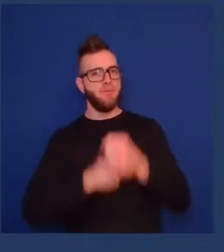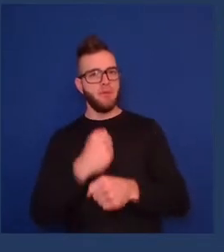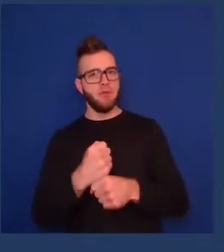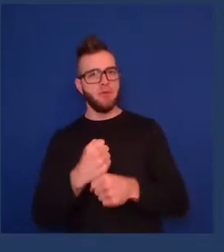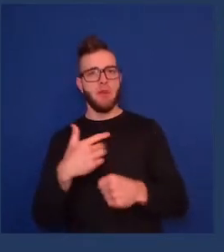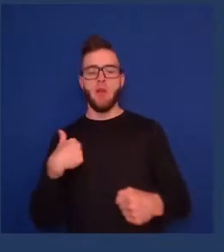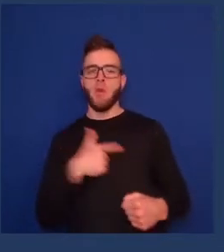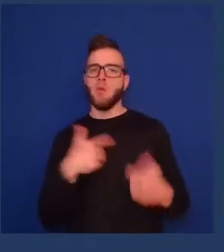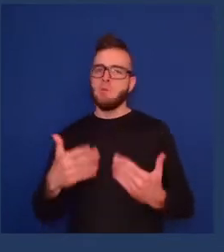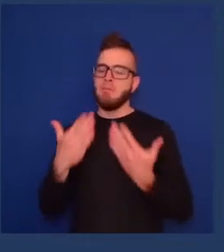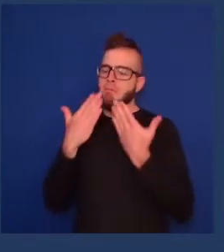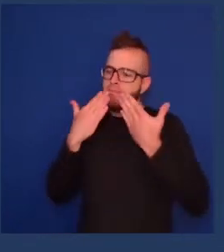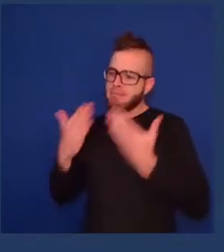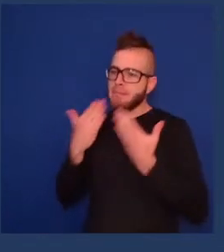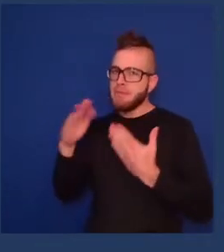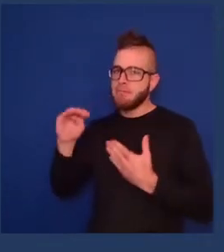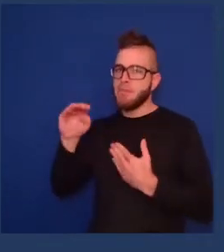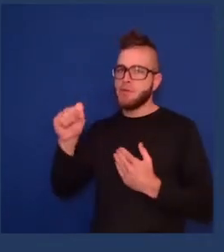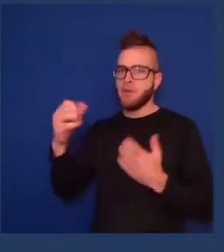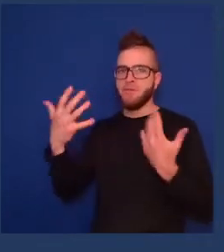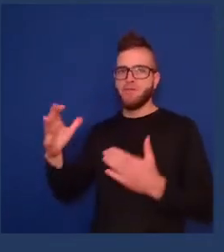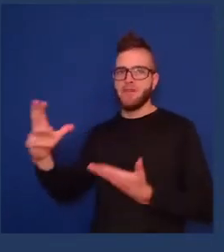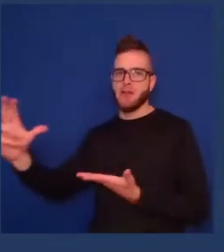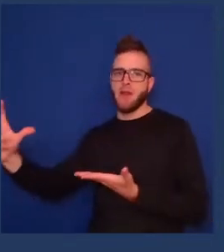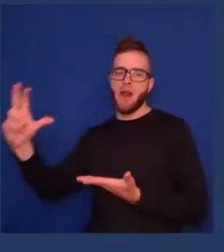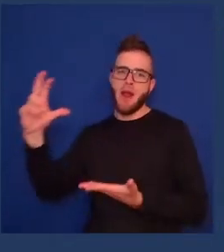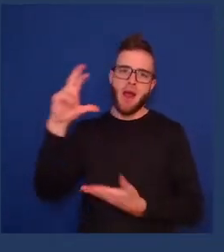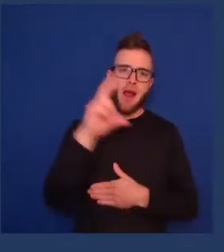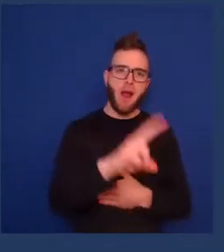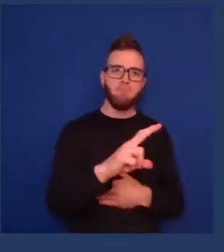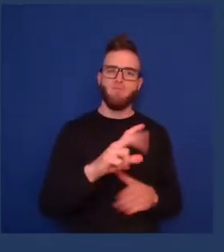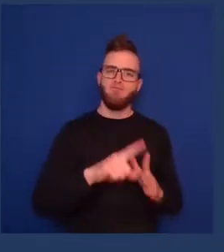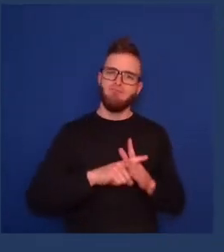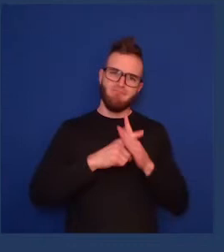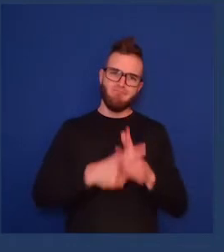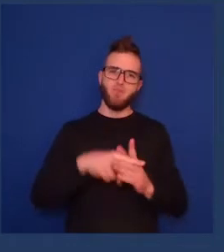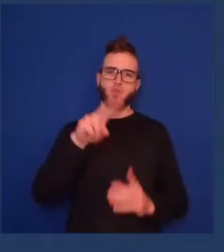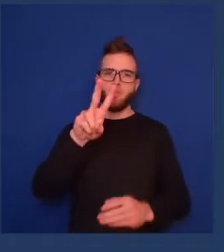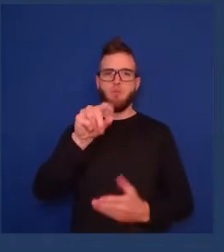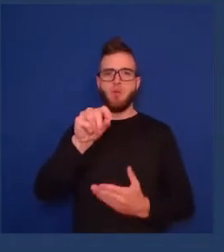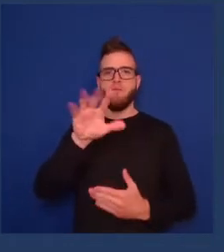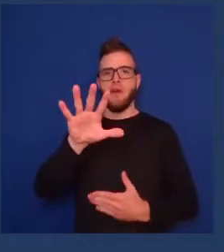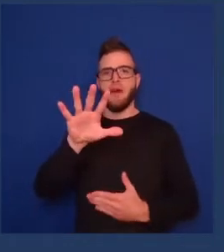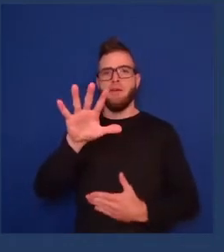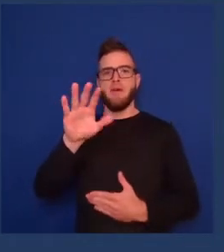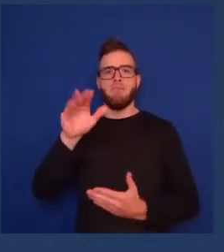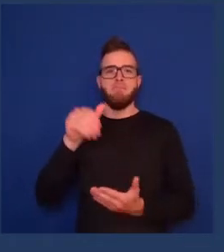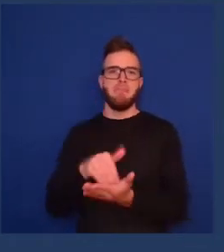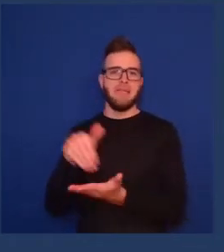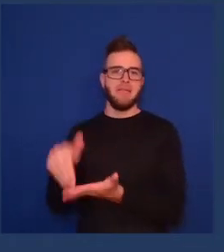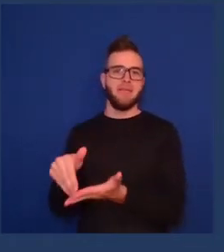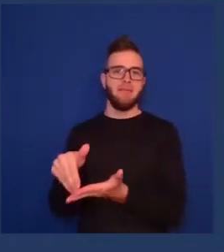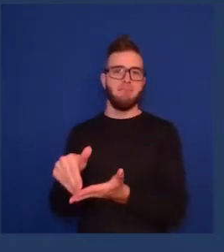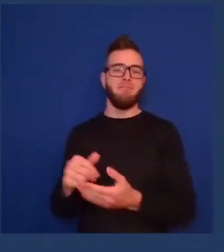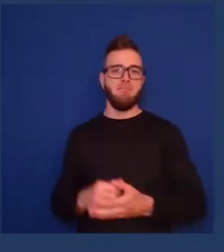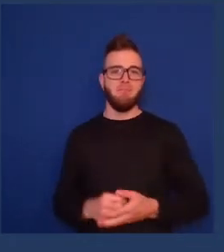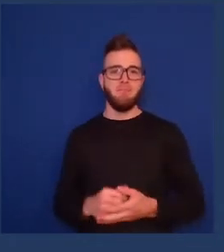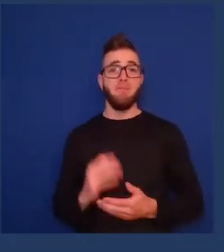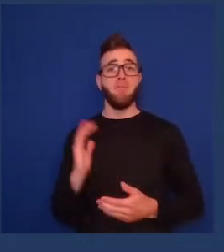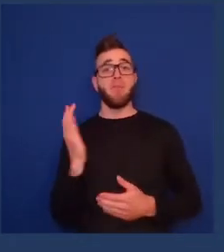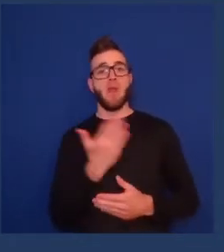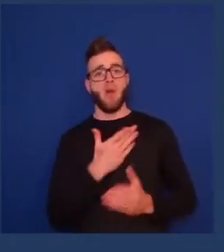this program for an initial 5 years. And we're deeply grateful to Microsoft. They've already made an inaugural investment